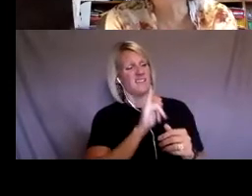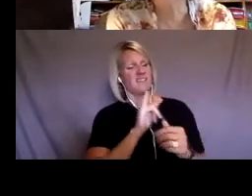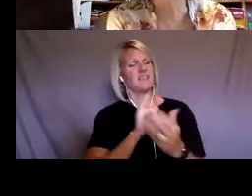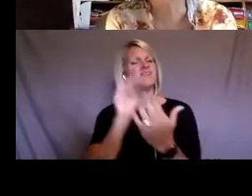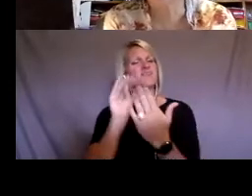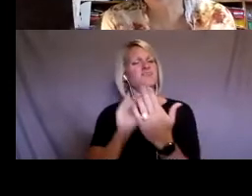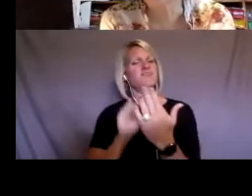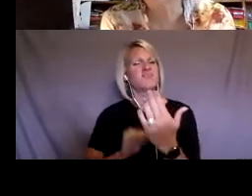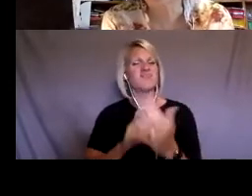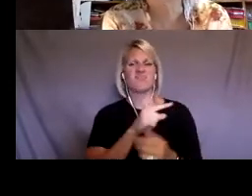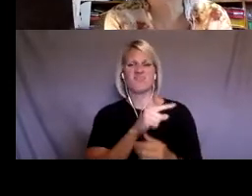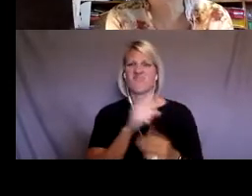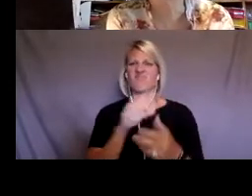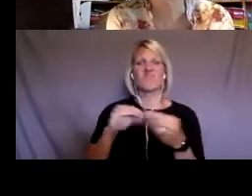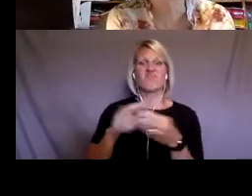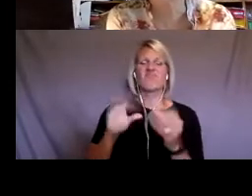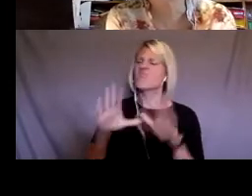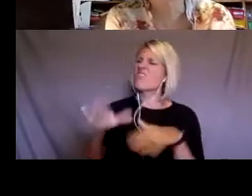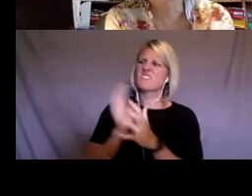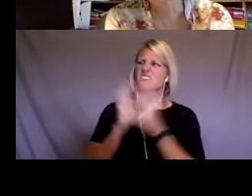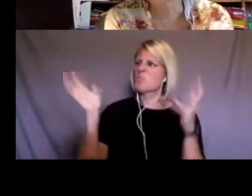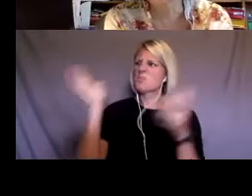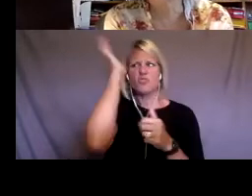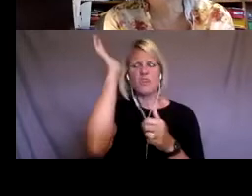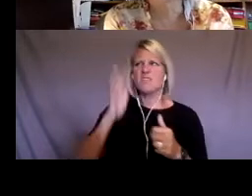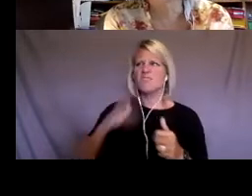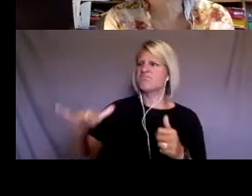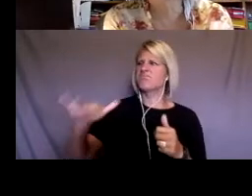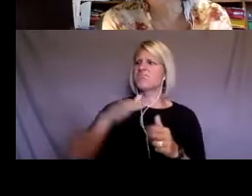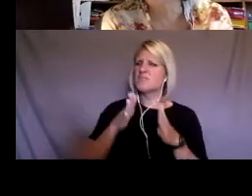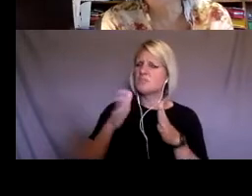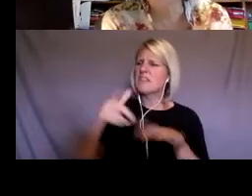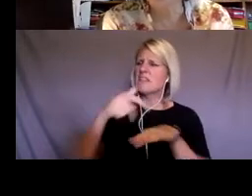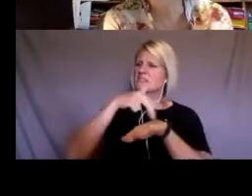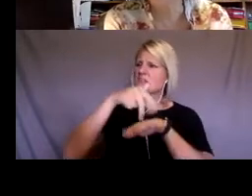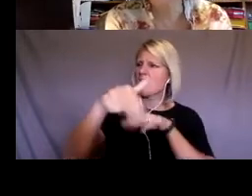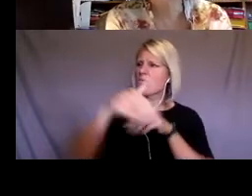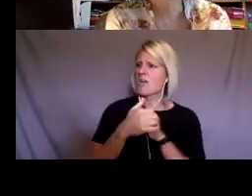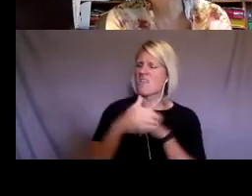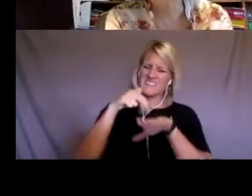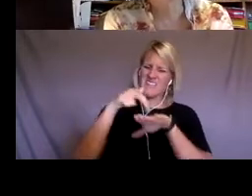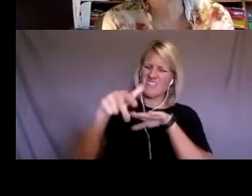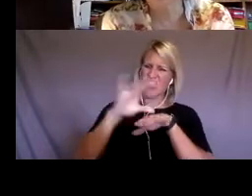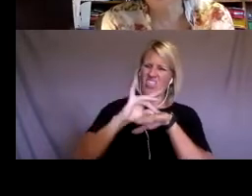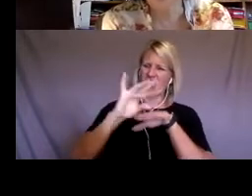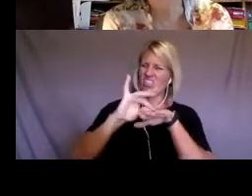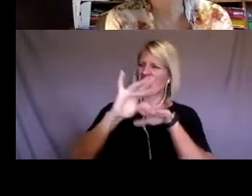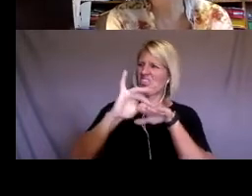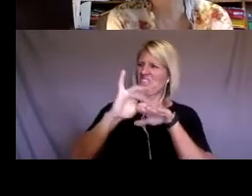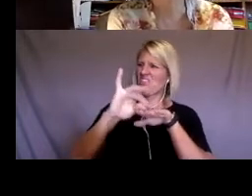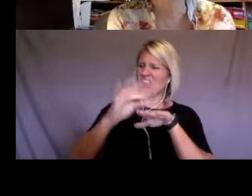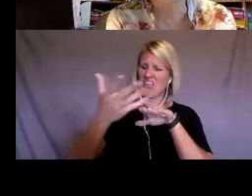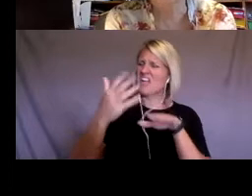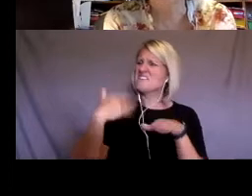much trash all over the street and sidewalk. The sidewalk is sticky. It has even dog crap